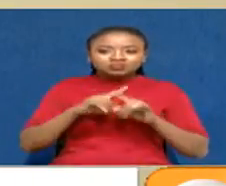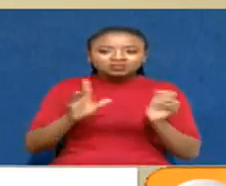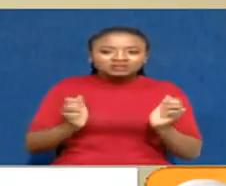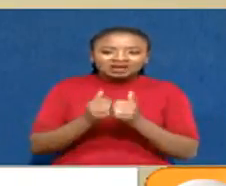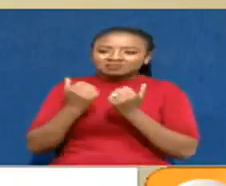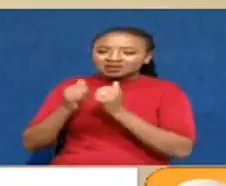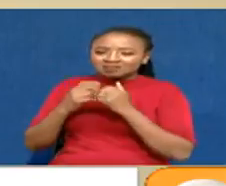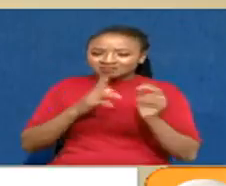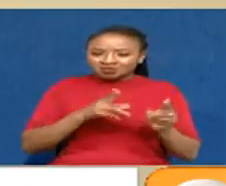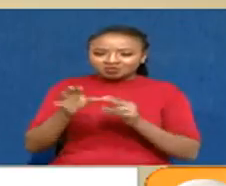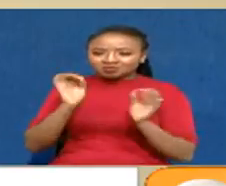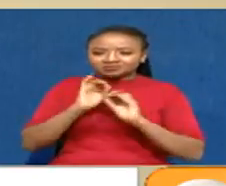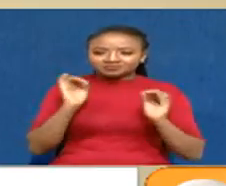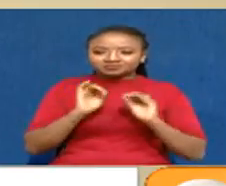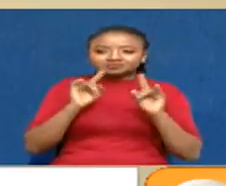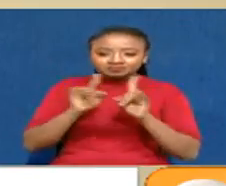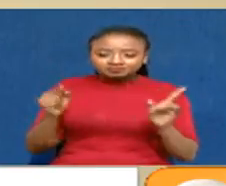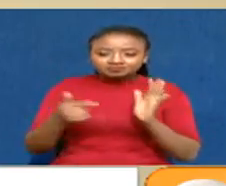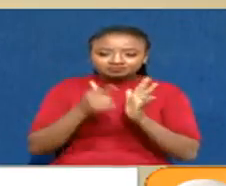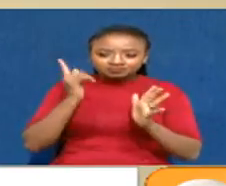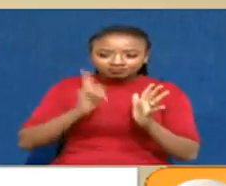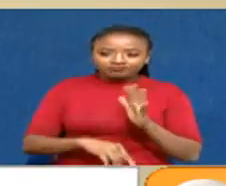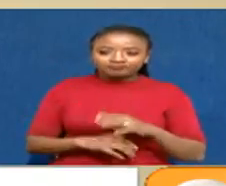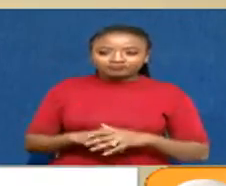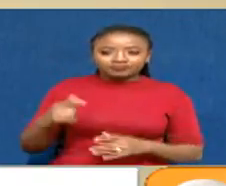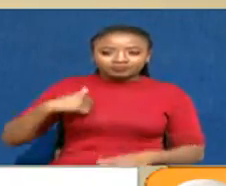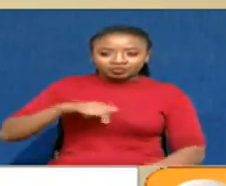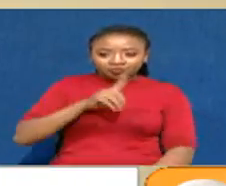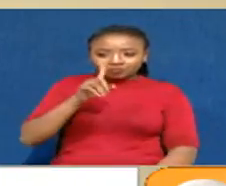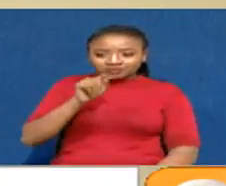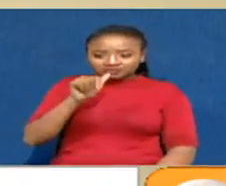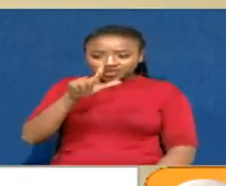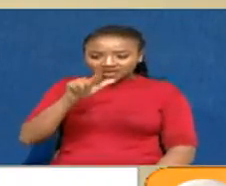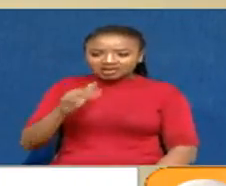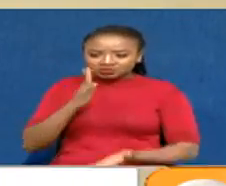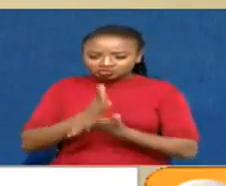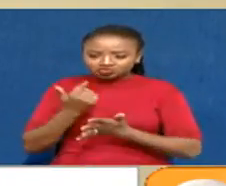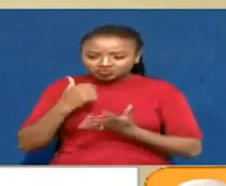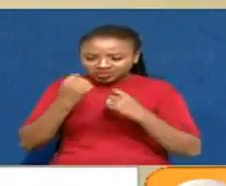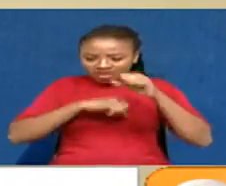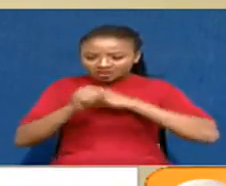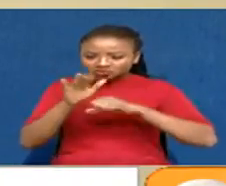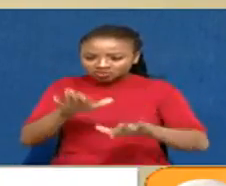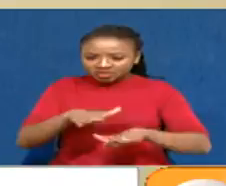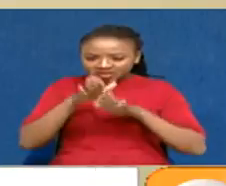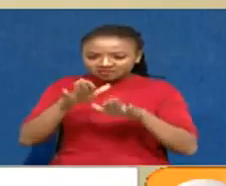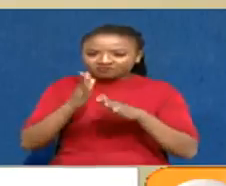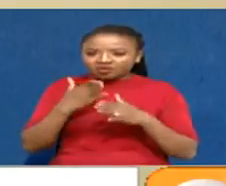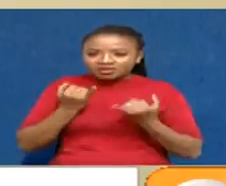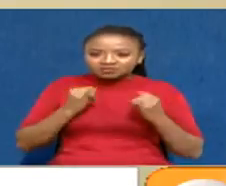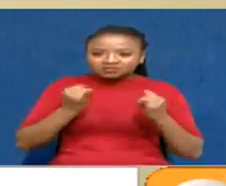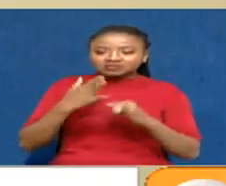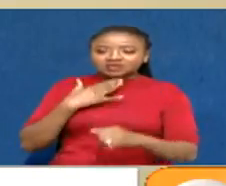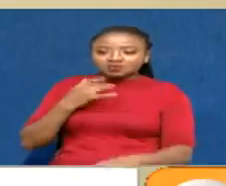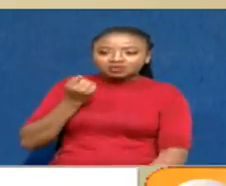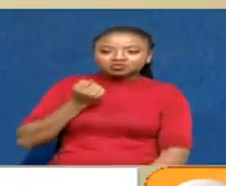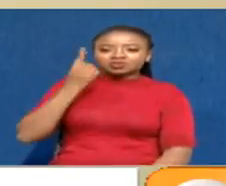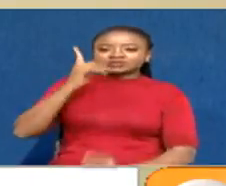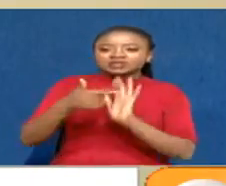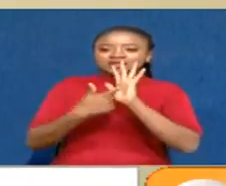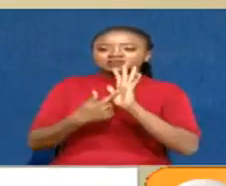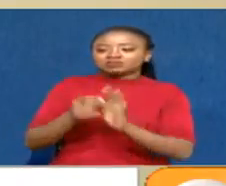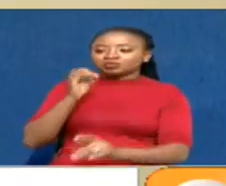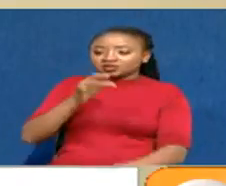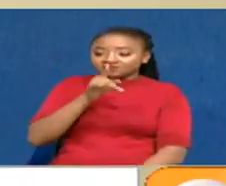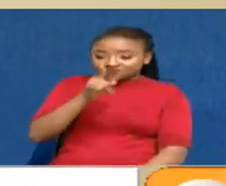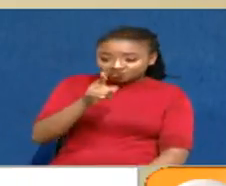cases. But in essence, you know, we as Tala do take care to understand and make sure that if you, John X, comes